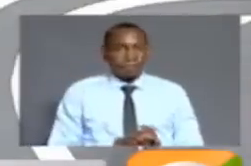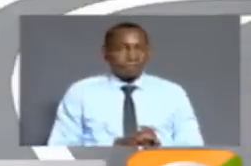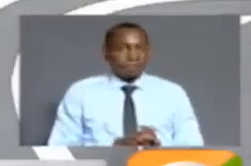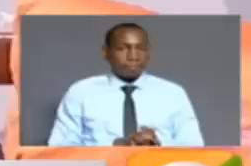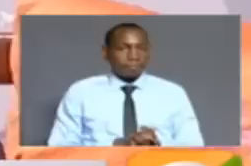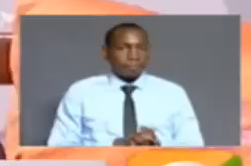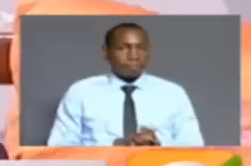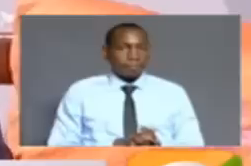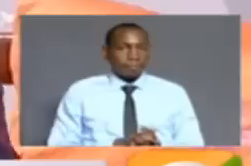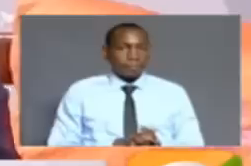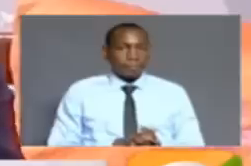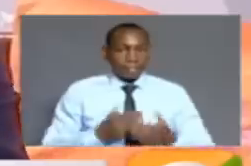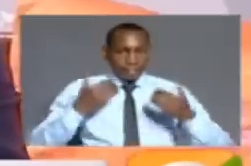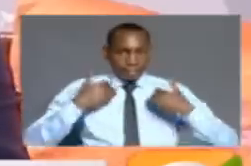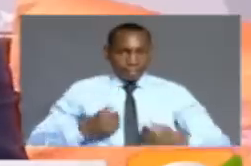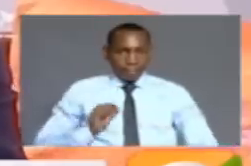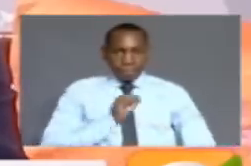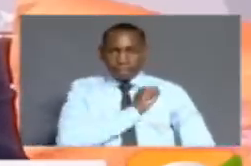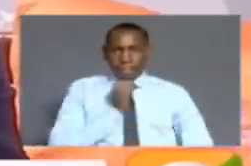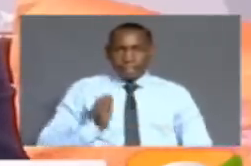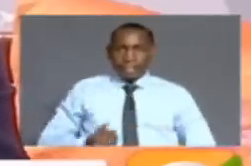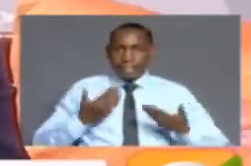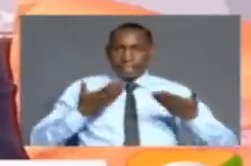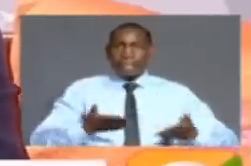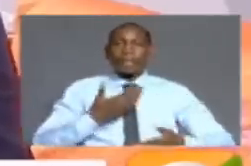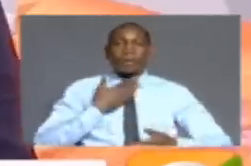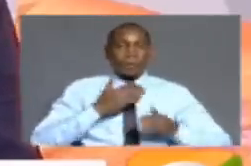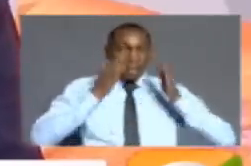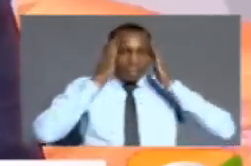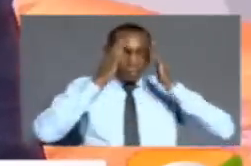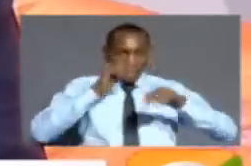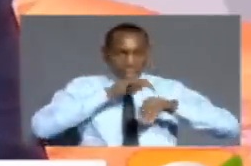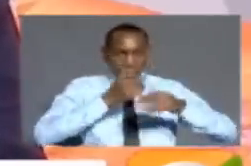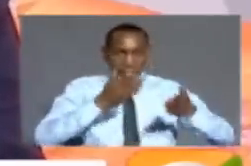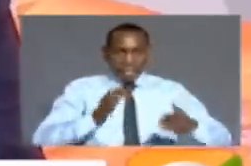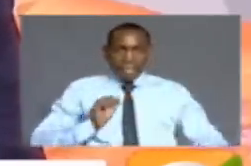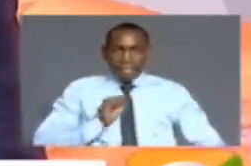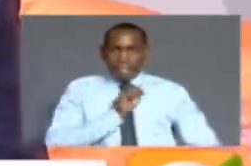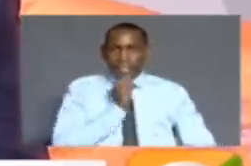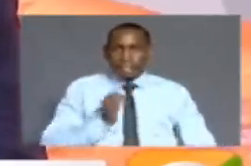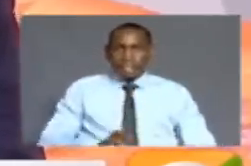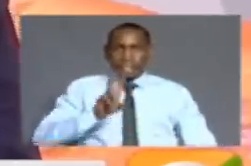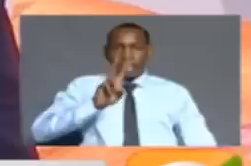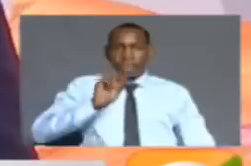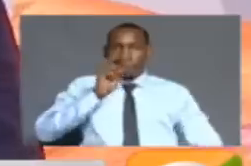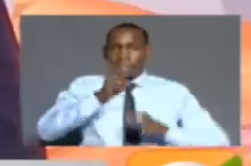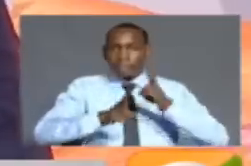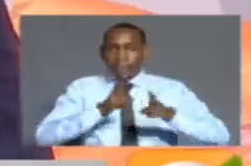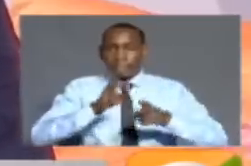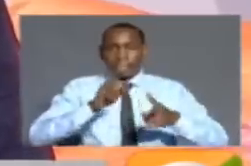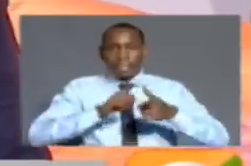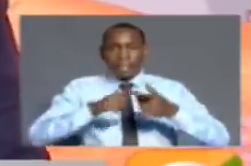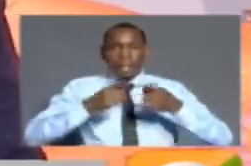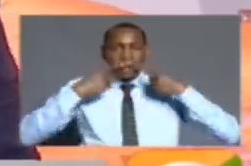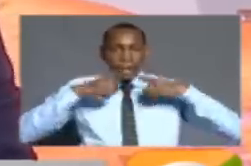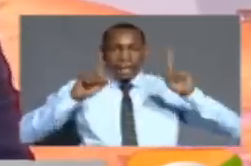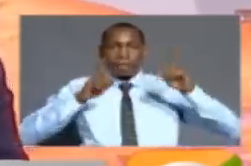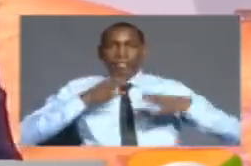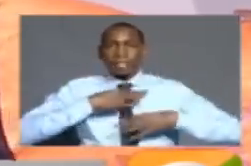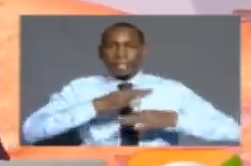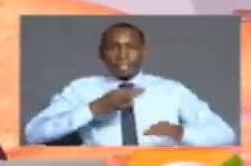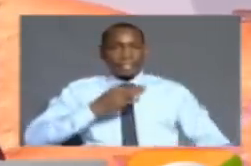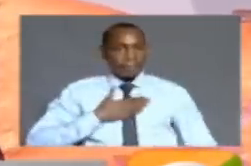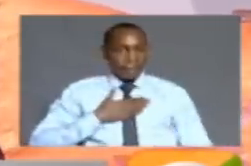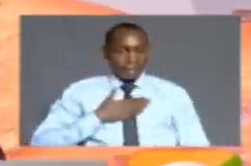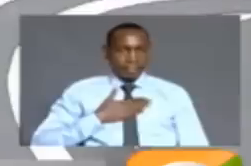what? I'm a senator right now. I want to dedicate my time as senator. 2022 comes, then I'll declare my interest. Listen